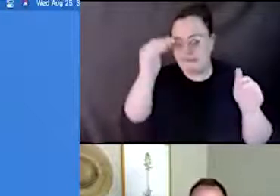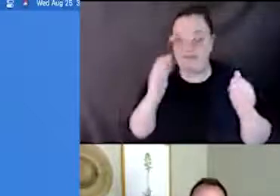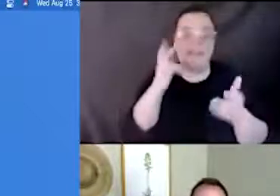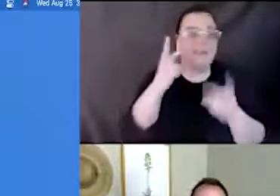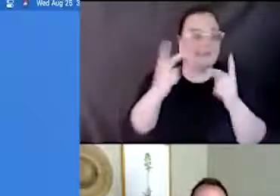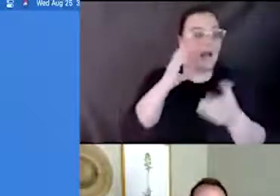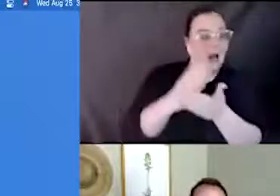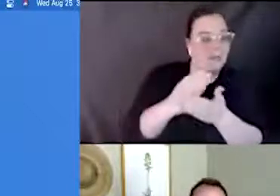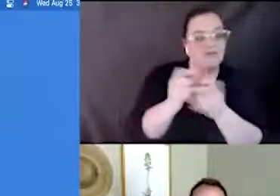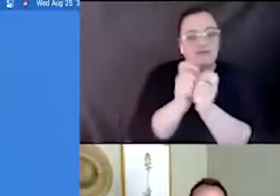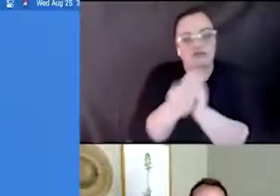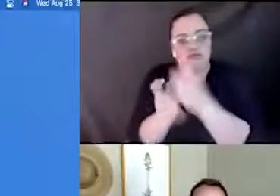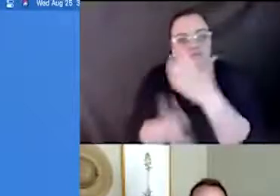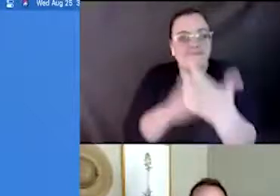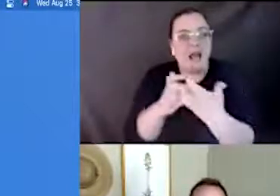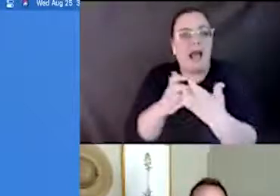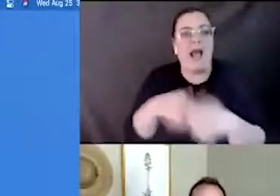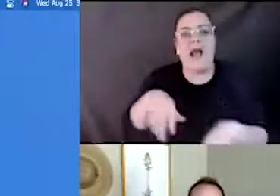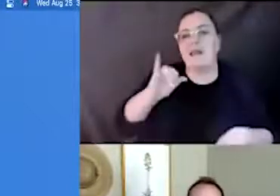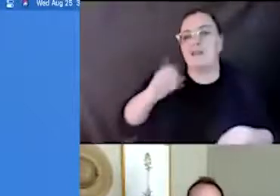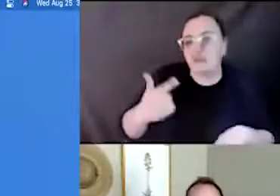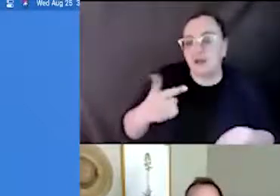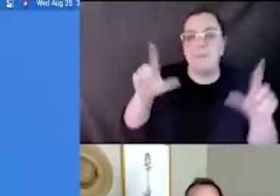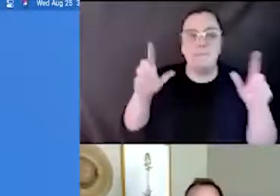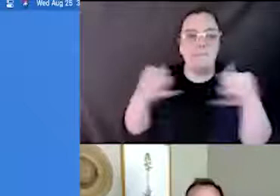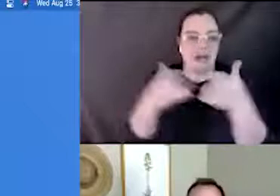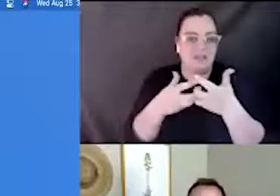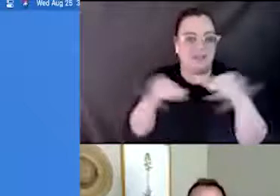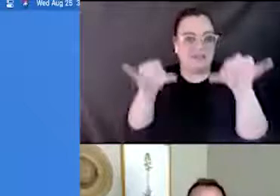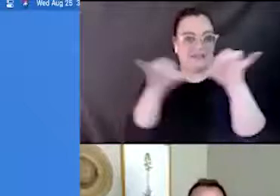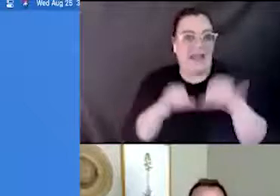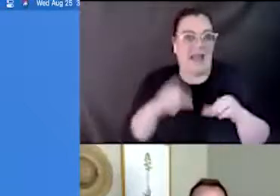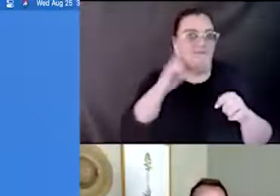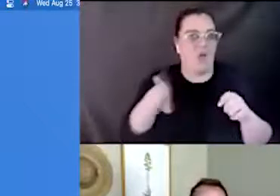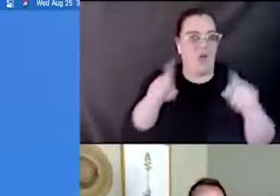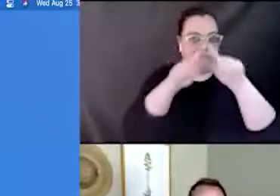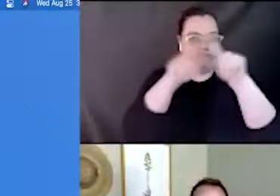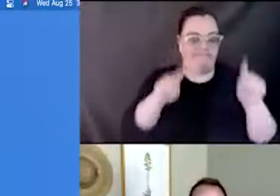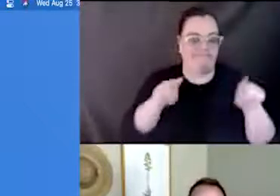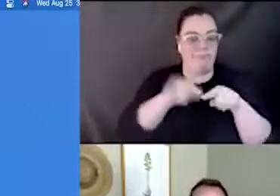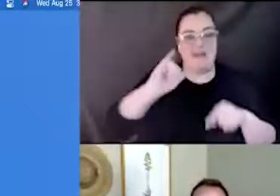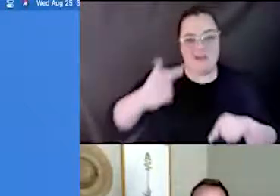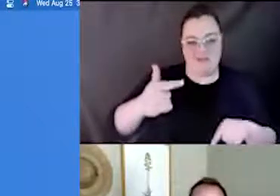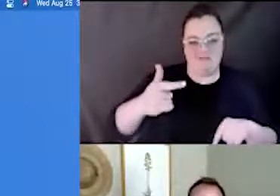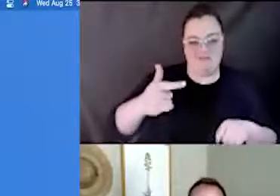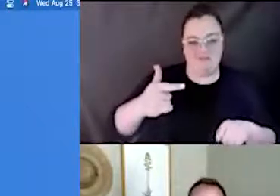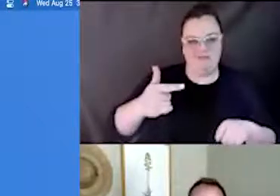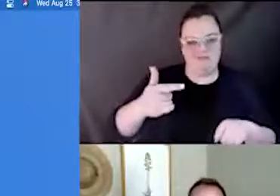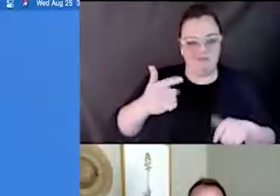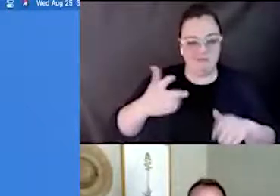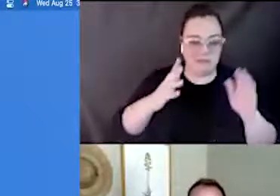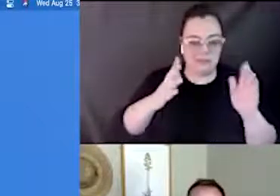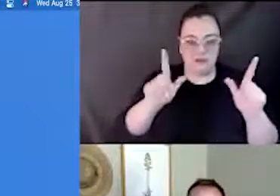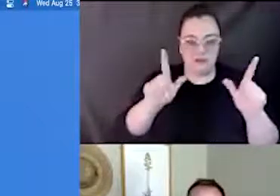optimized for Instagram. They're in a nice square ratio that takes up all the available real estate in the feed versus something that might just be rectangular or